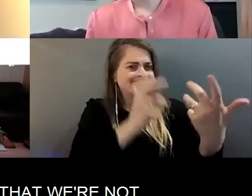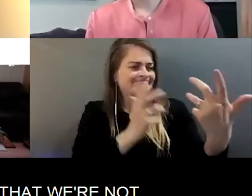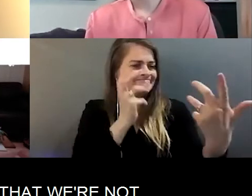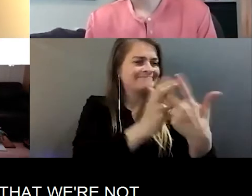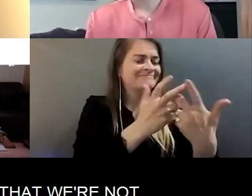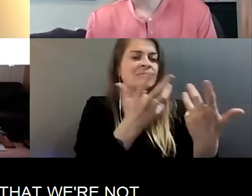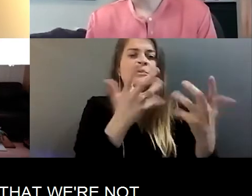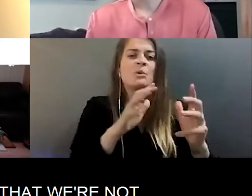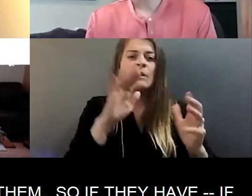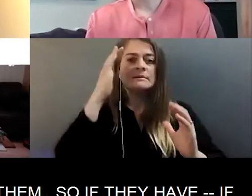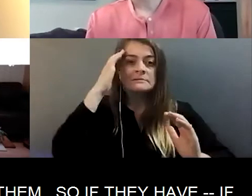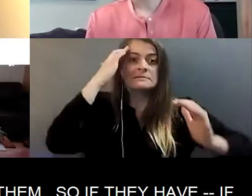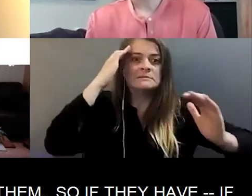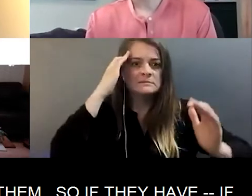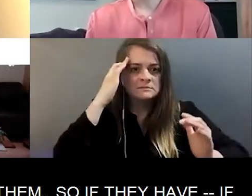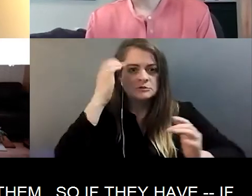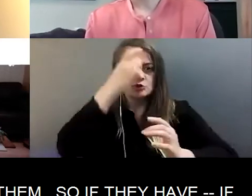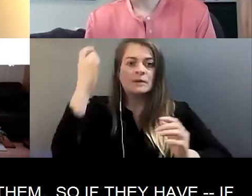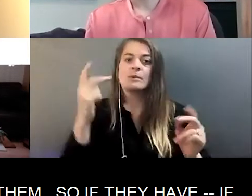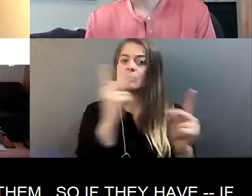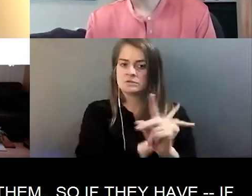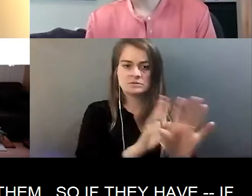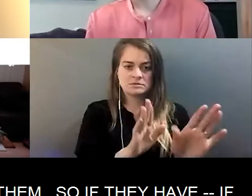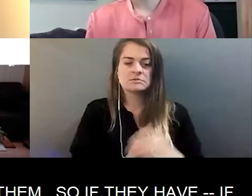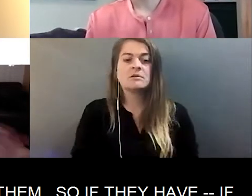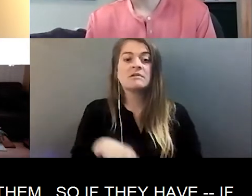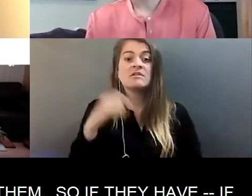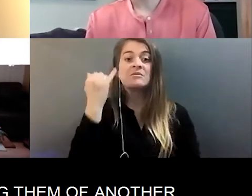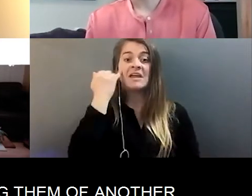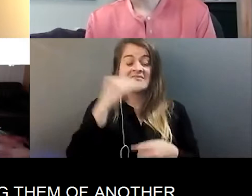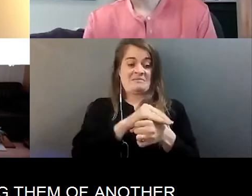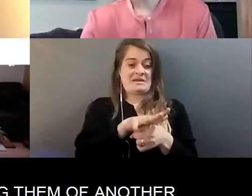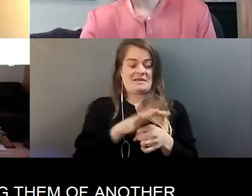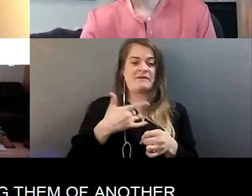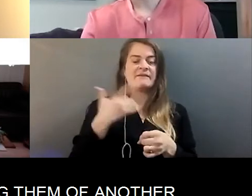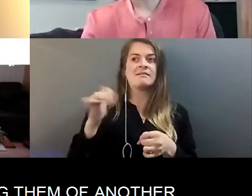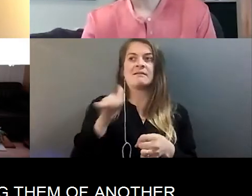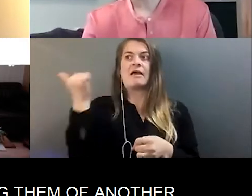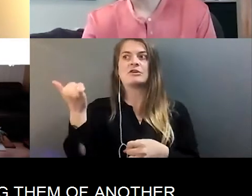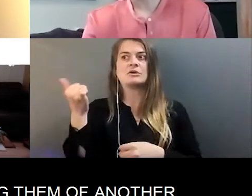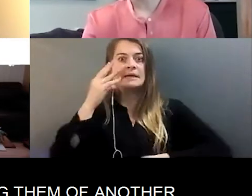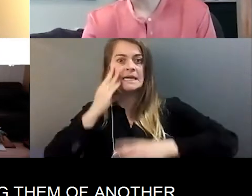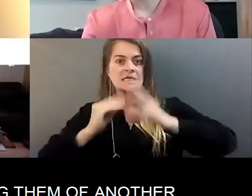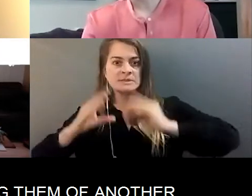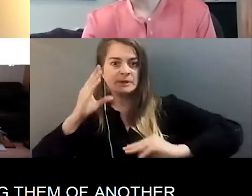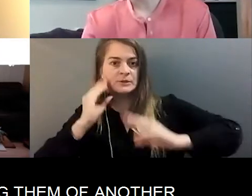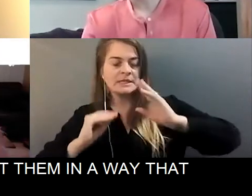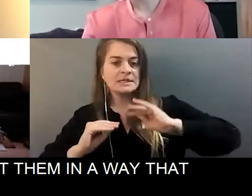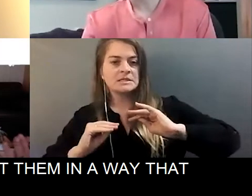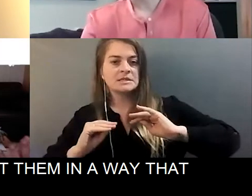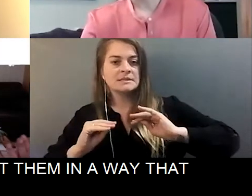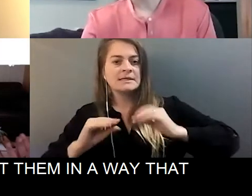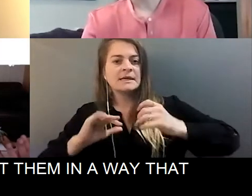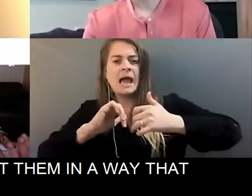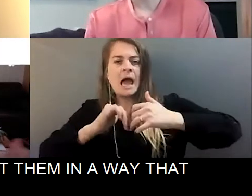unnecessary anxiety for them. So if for them, this pandemic is reminding them of another life experience, and can you